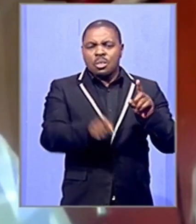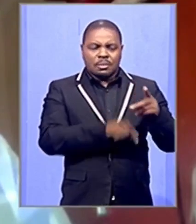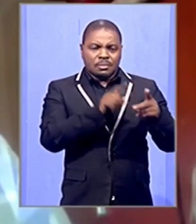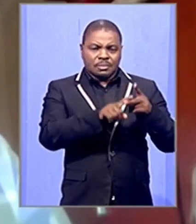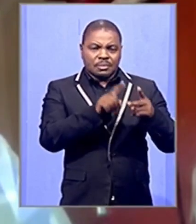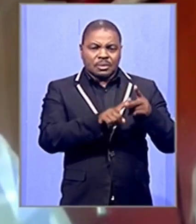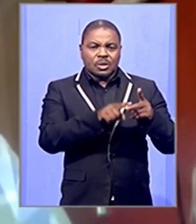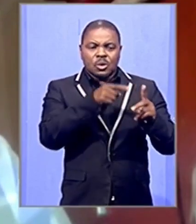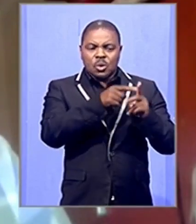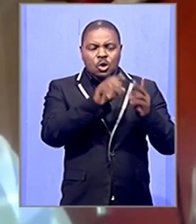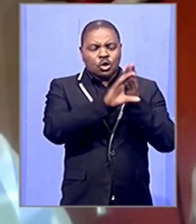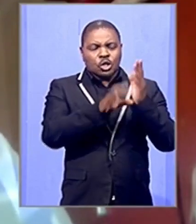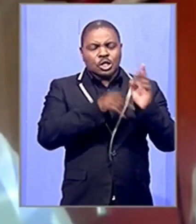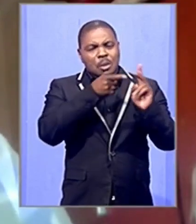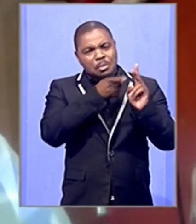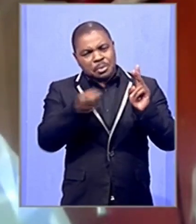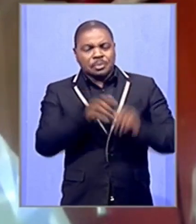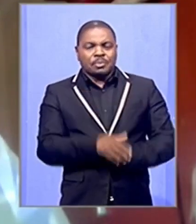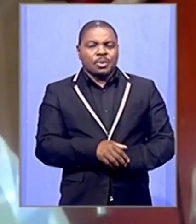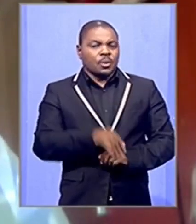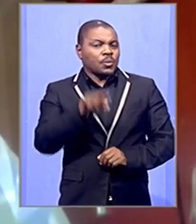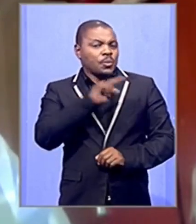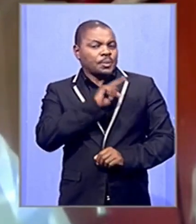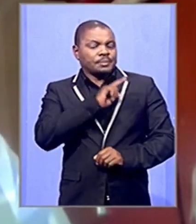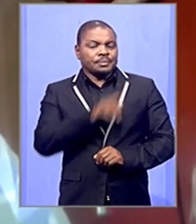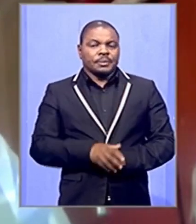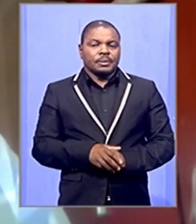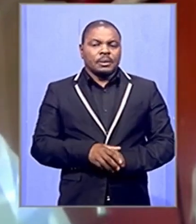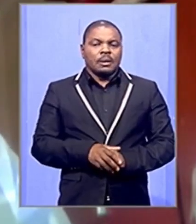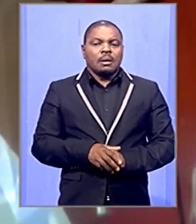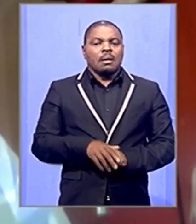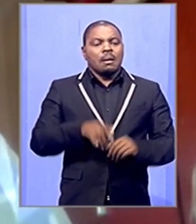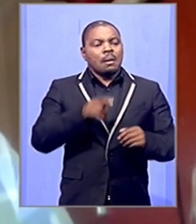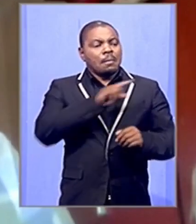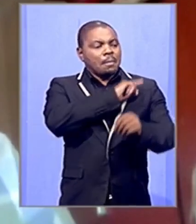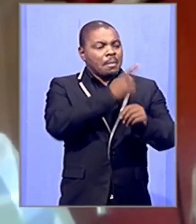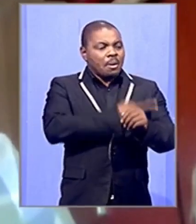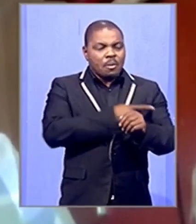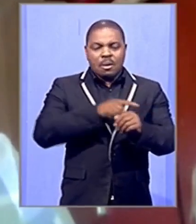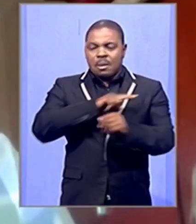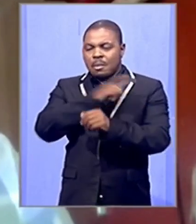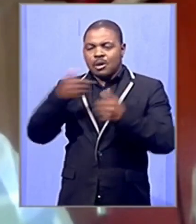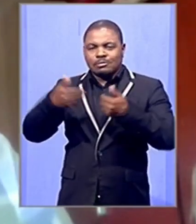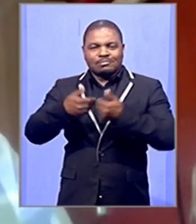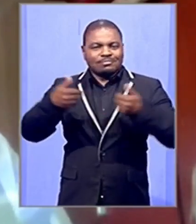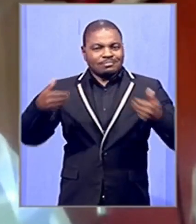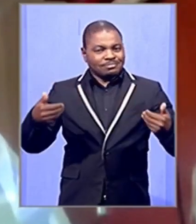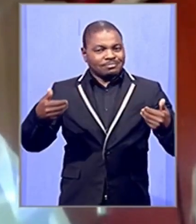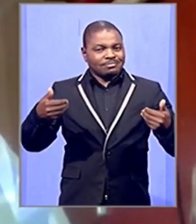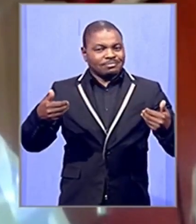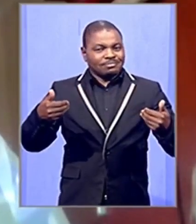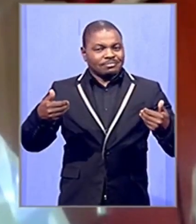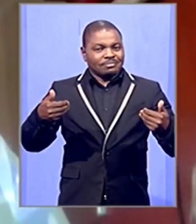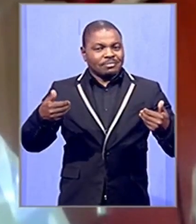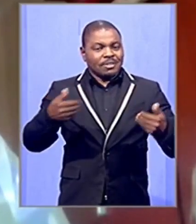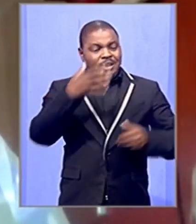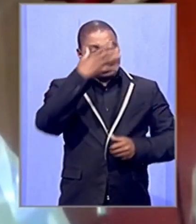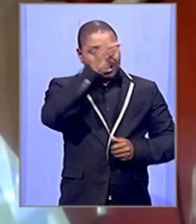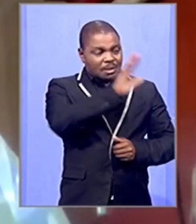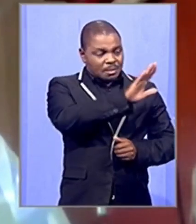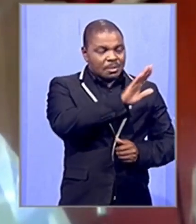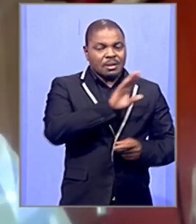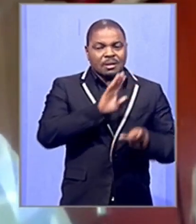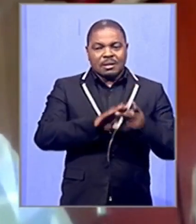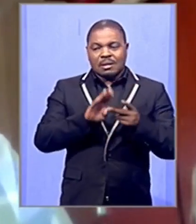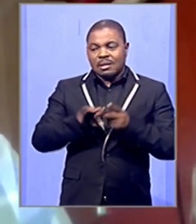most probably unconstitutional on the basis that the division of powers between what the government can